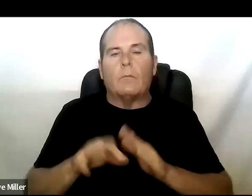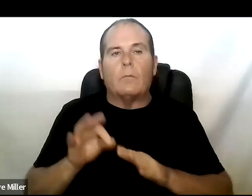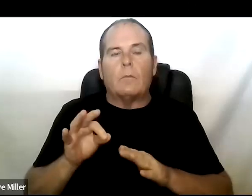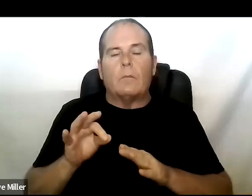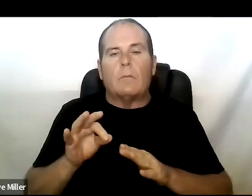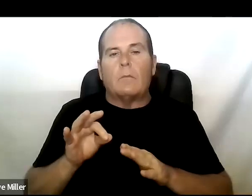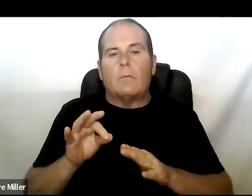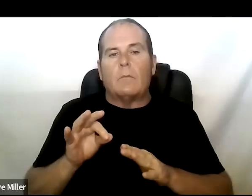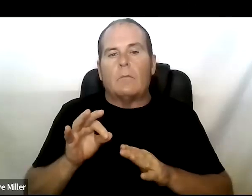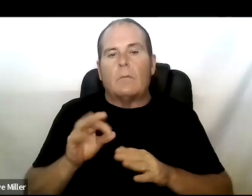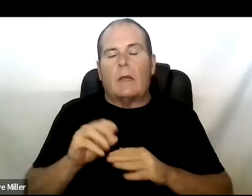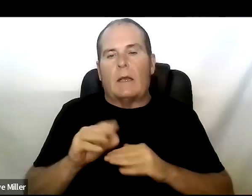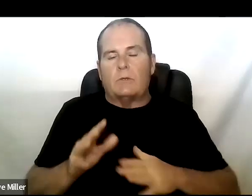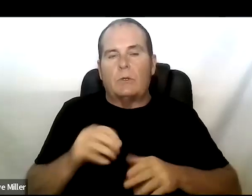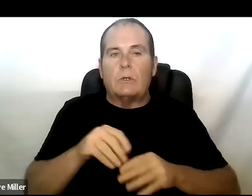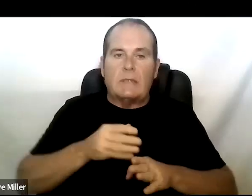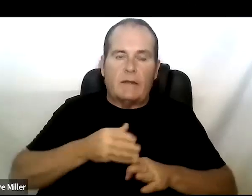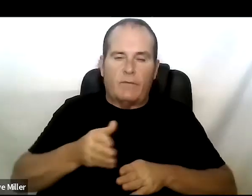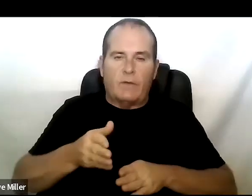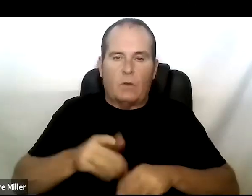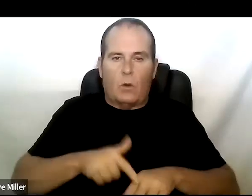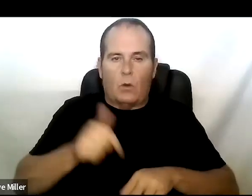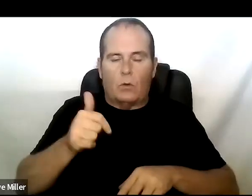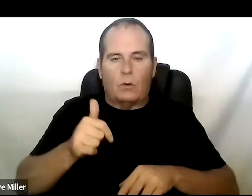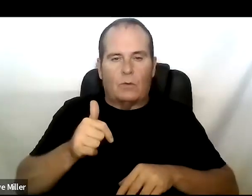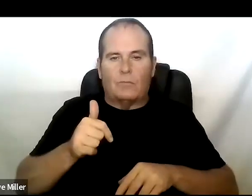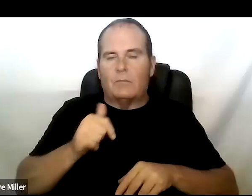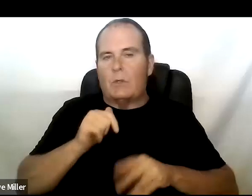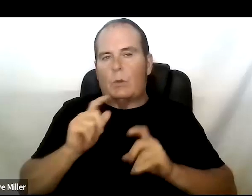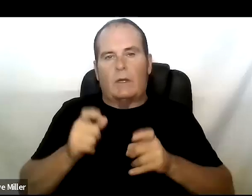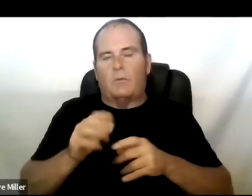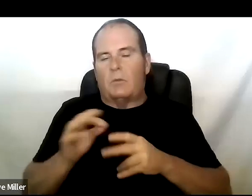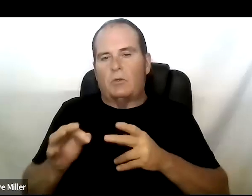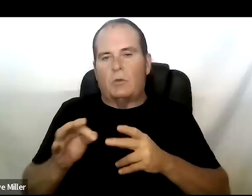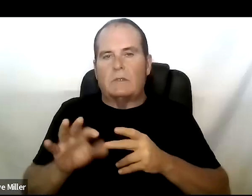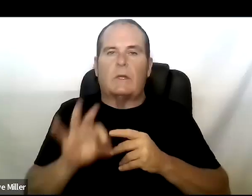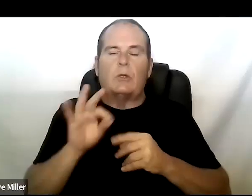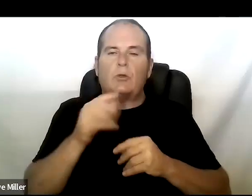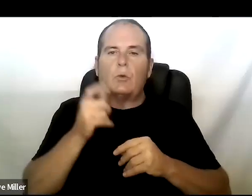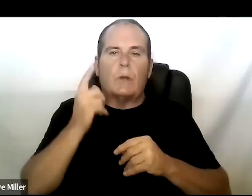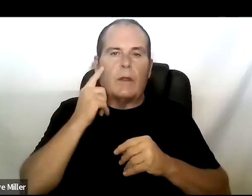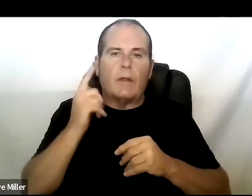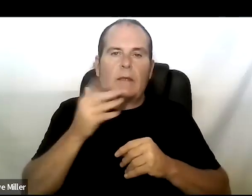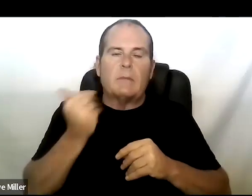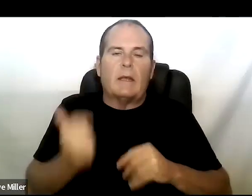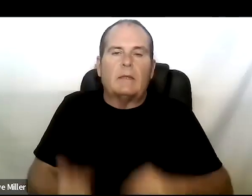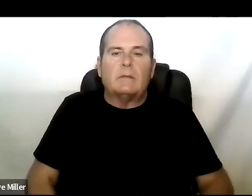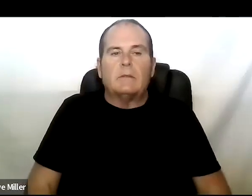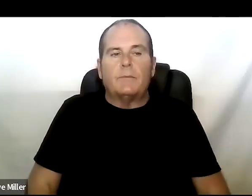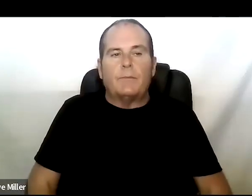who have been in the field longer don't give them a choice and picks who they think is best.